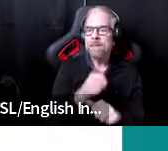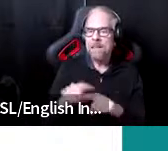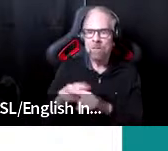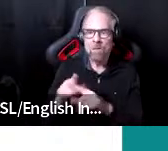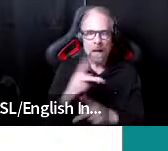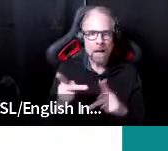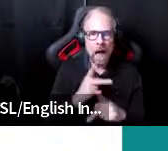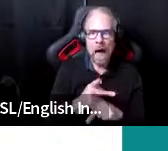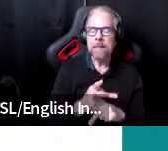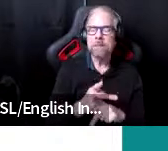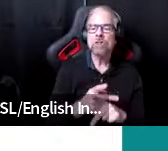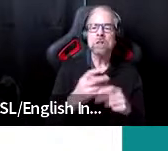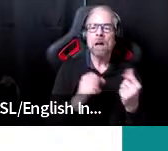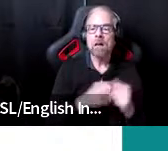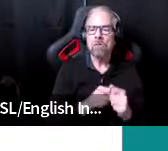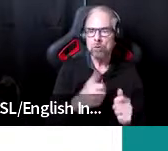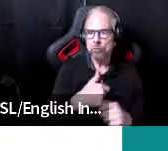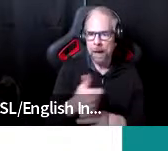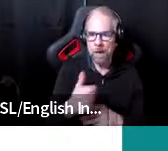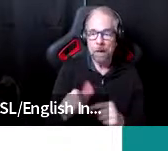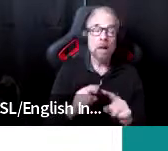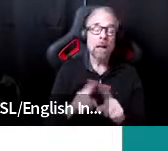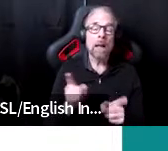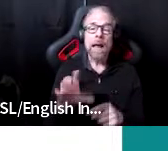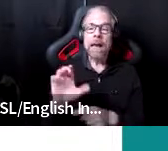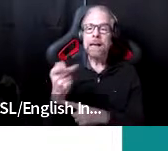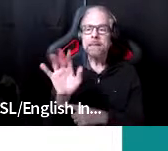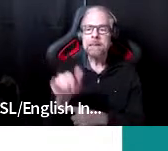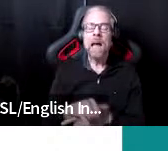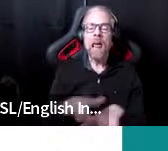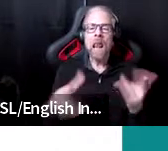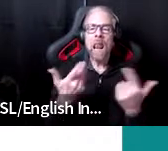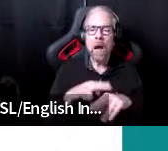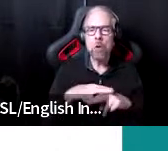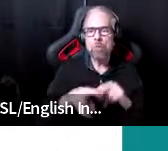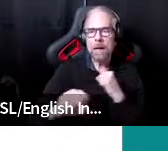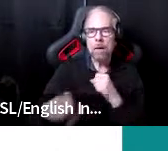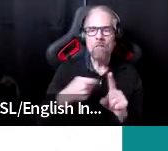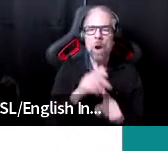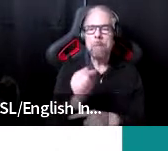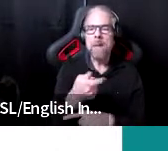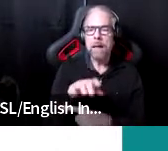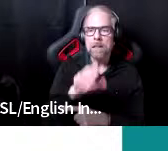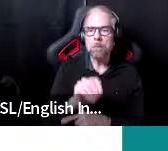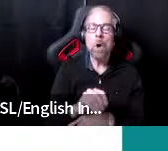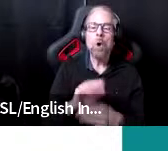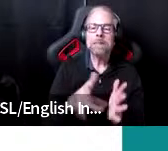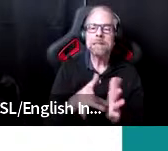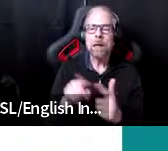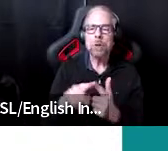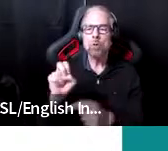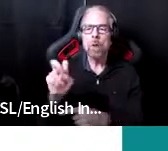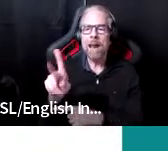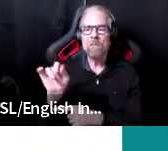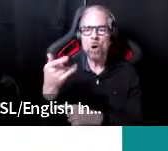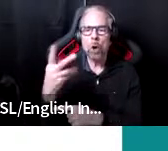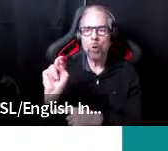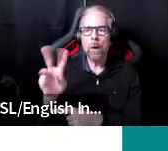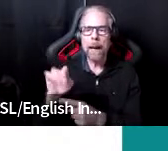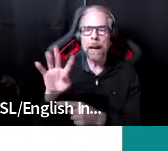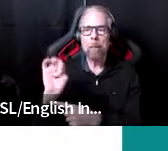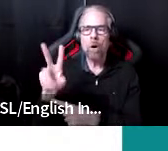As Casey identified earlier, there's light rail extension from the Expo Center to the Evergreen Boulevard. And then there was express